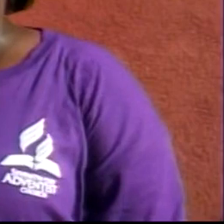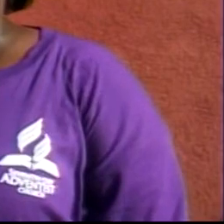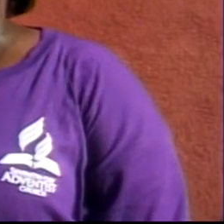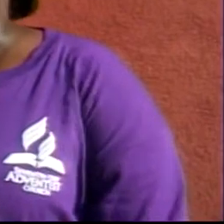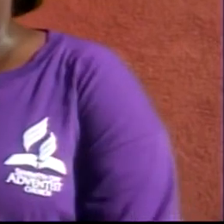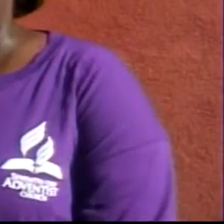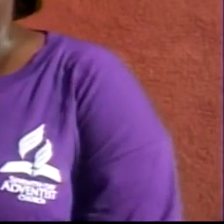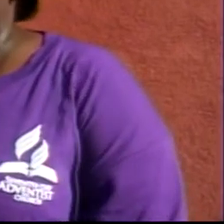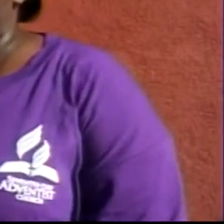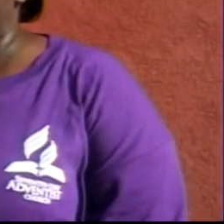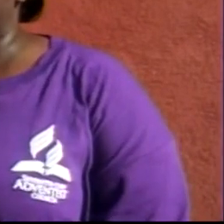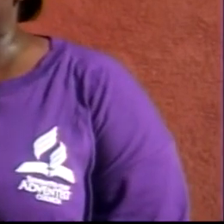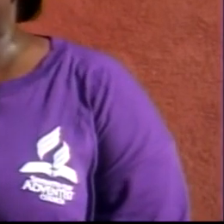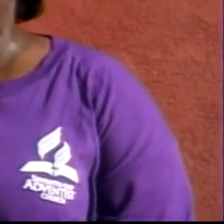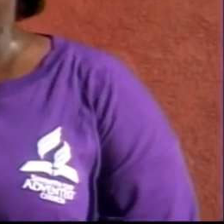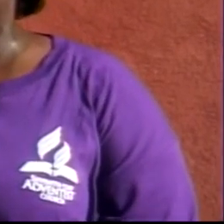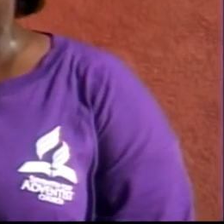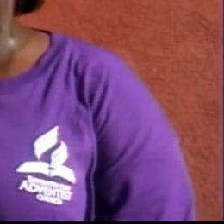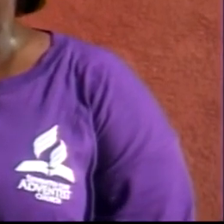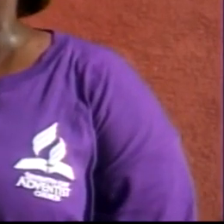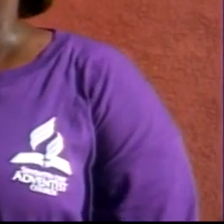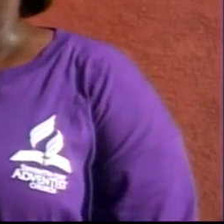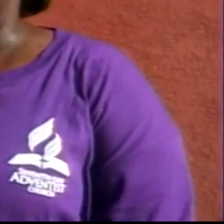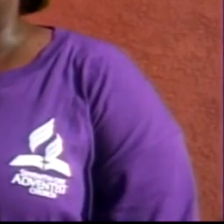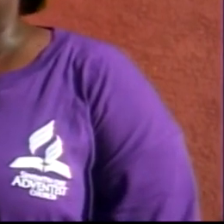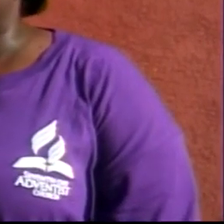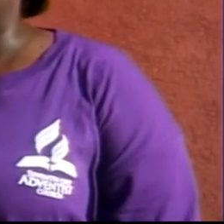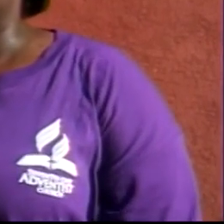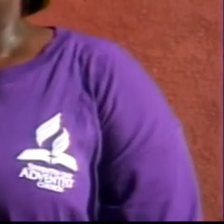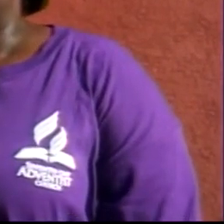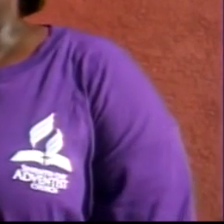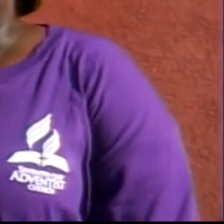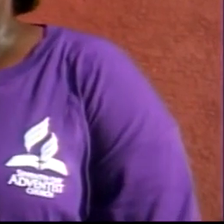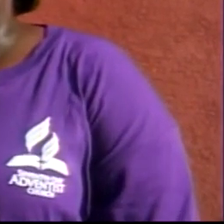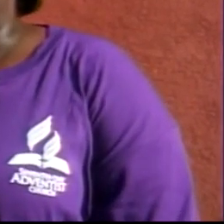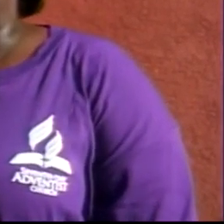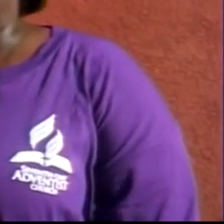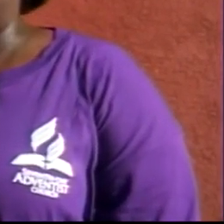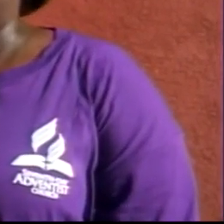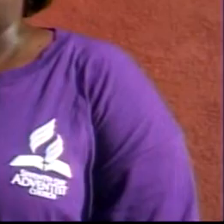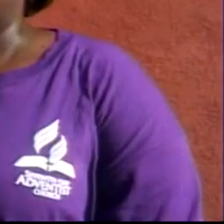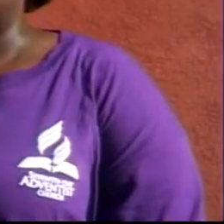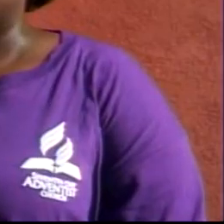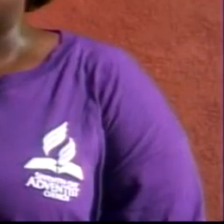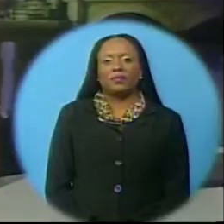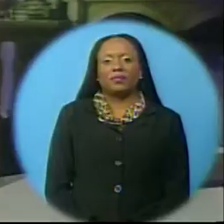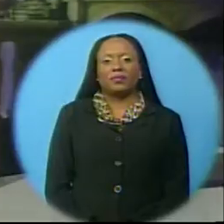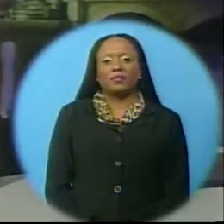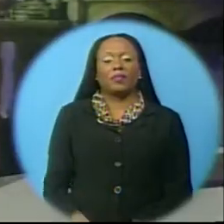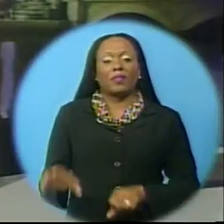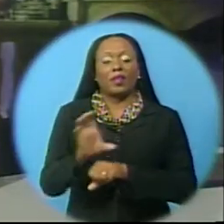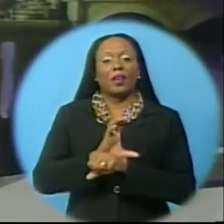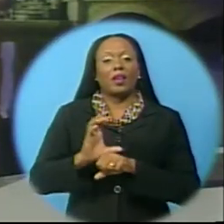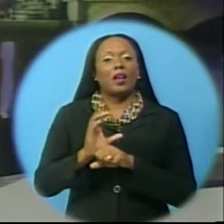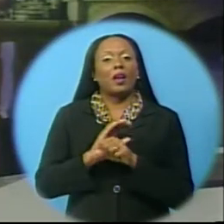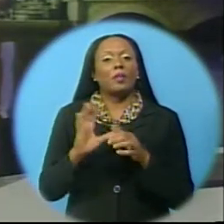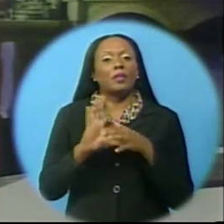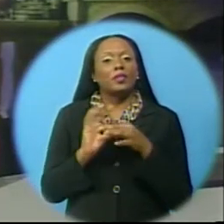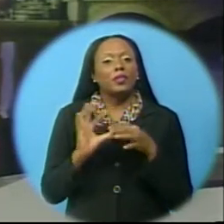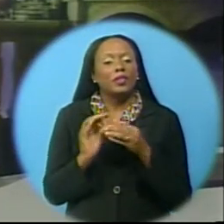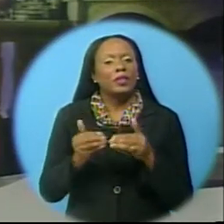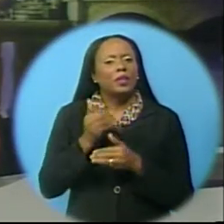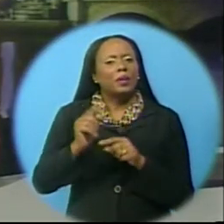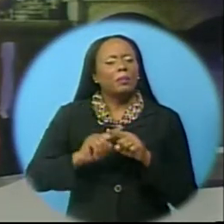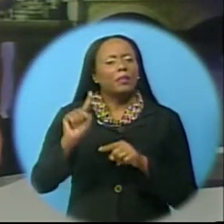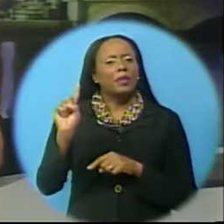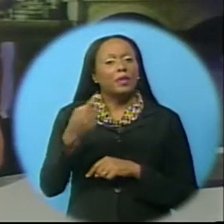do better at their particular roles as father, mentors, you know, husbands, and so on. And still to come, we'll look at some